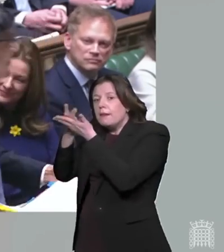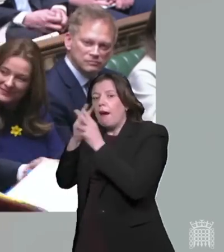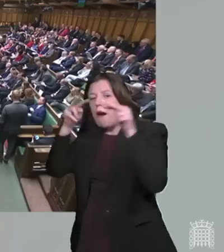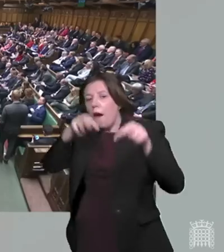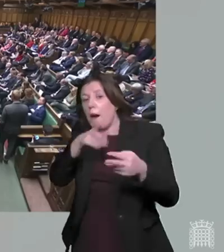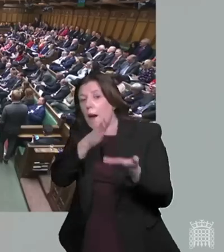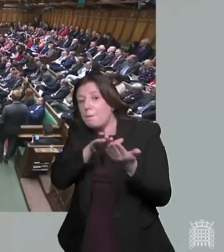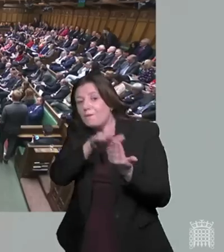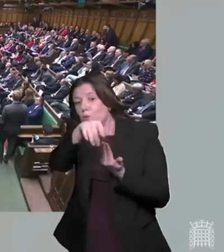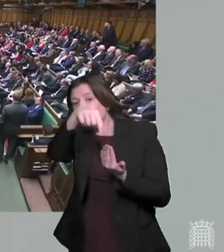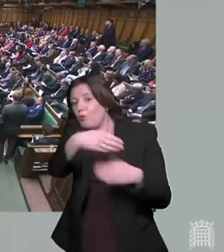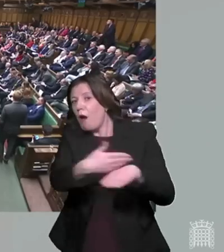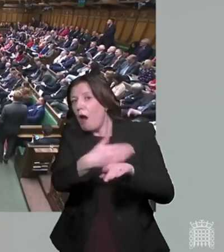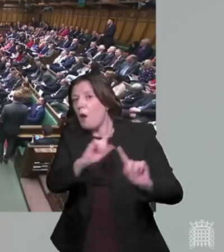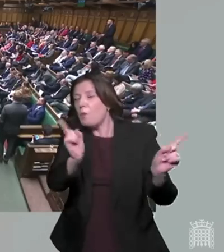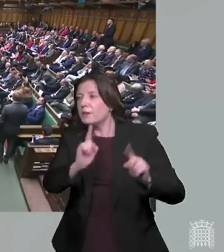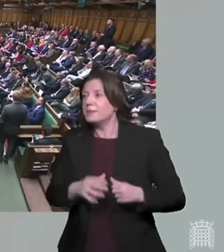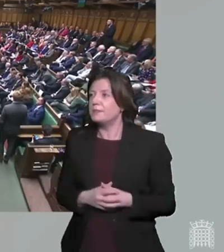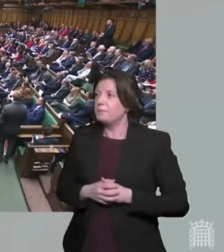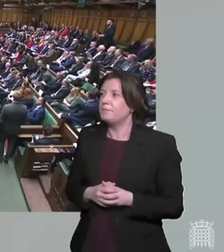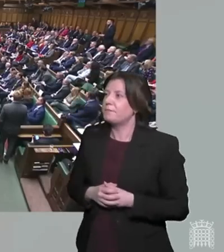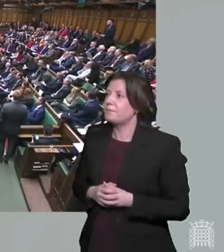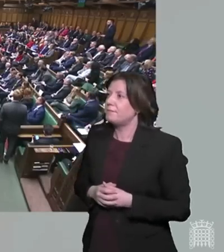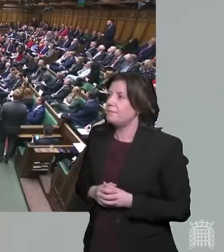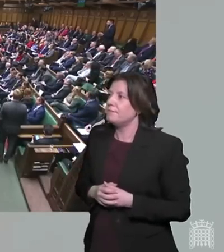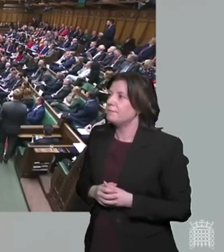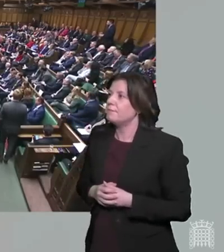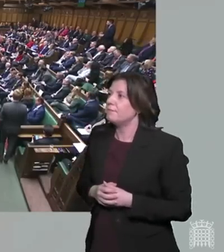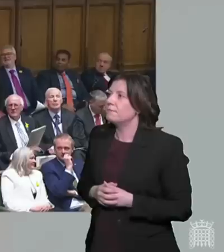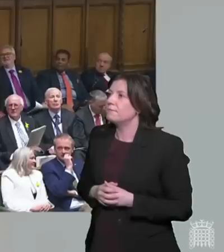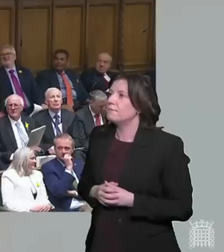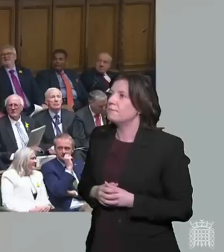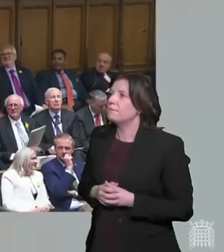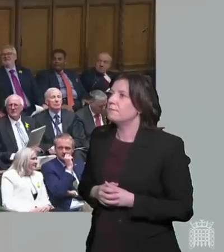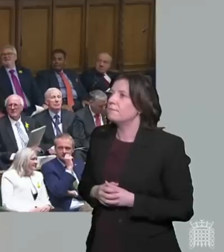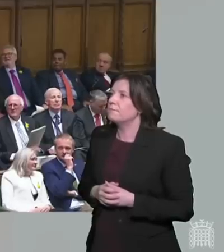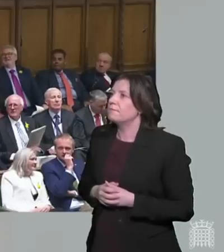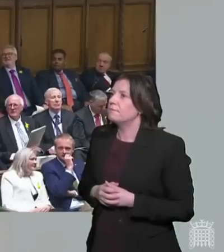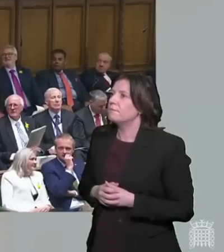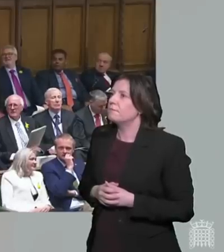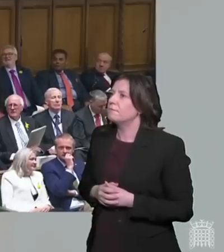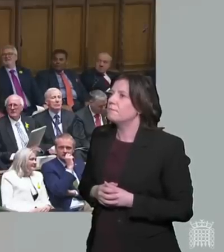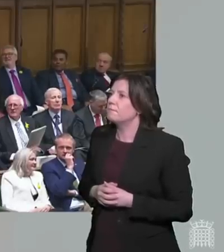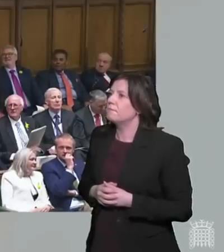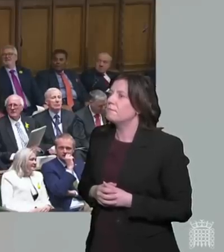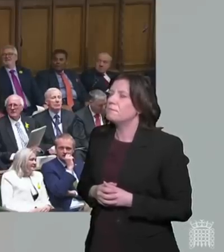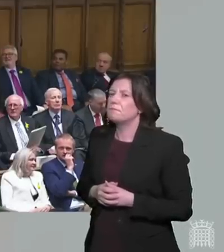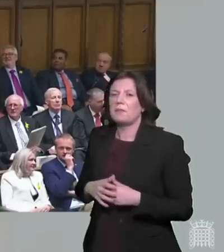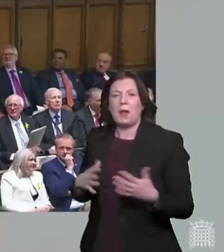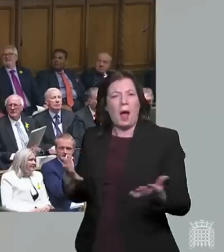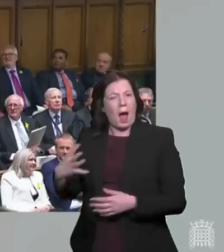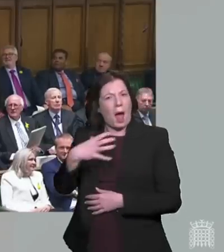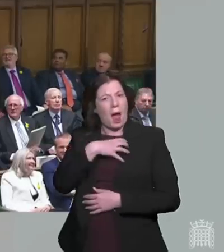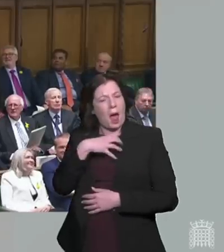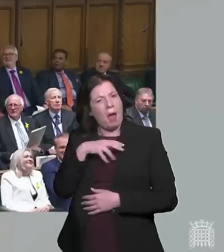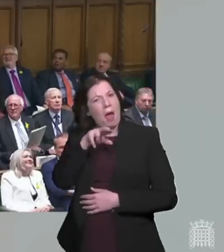look at it. Colin Beesworth. Well, I have to say, Mr. Speaker, it's great to hear the conversion that the Prime Minister has had on the benefits of the single